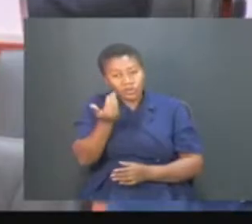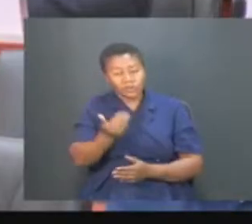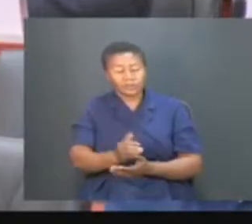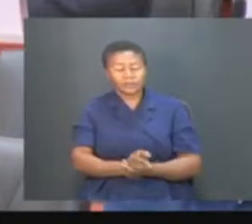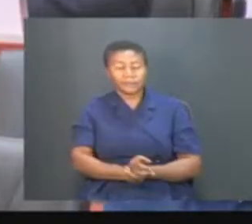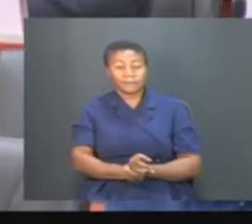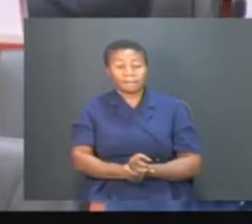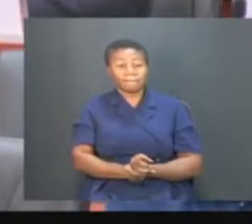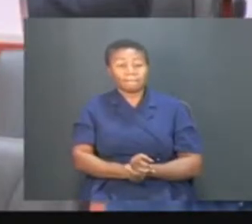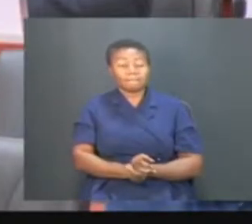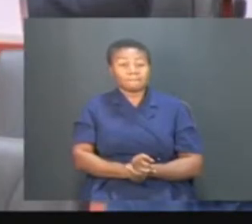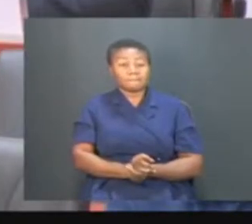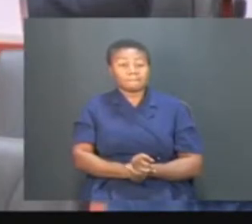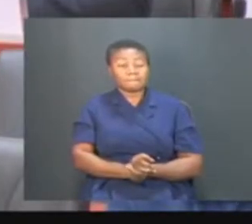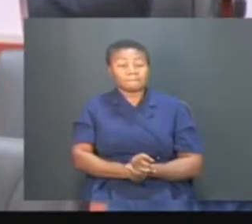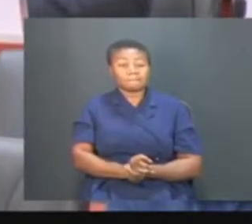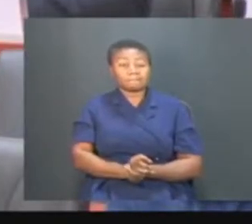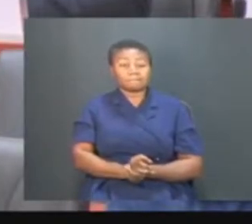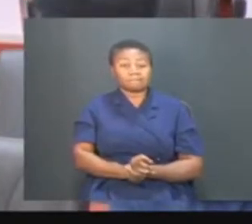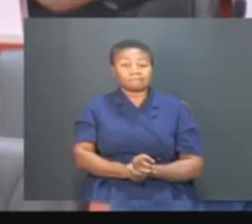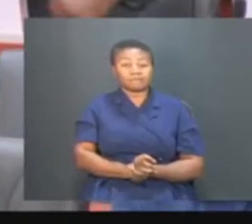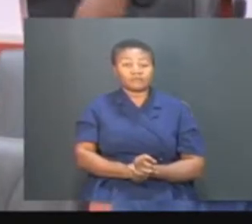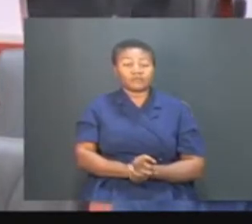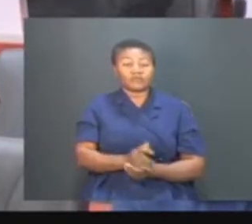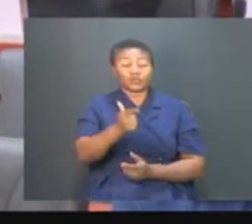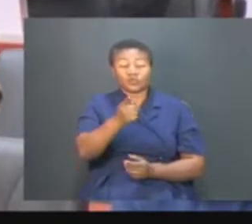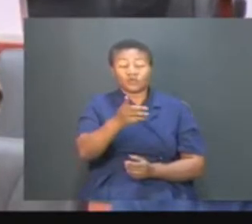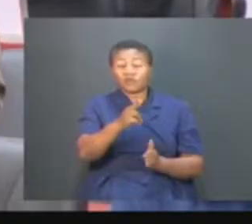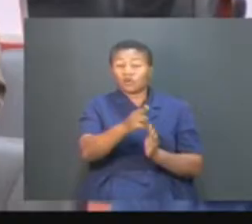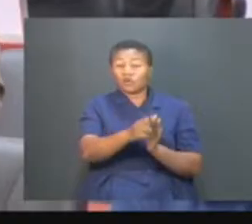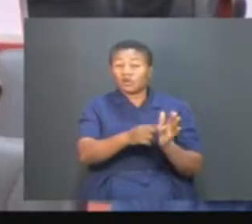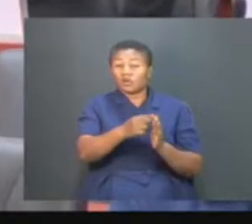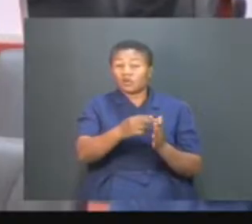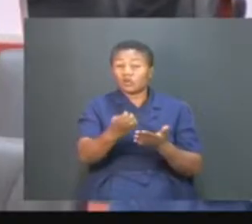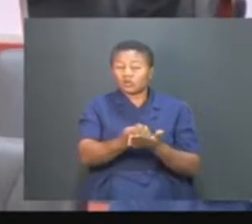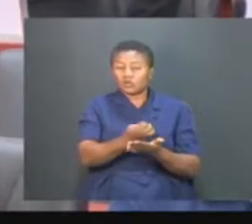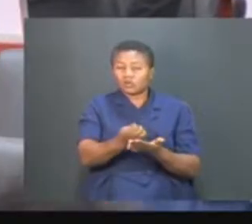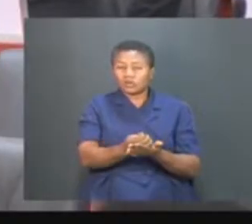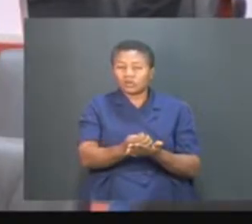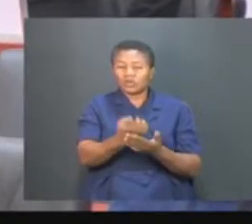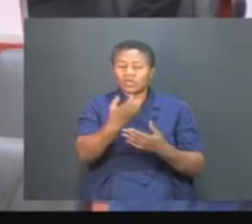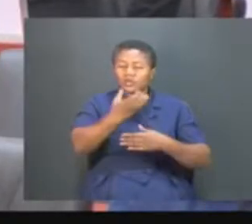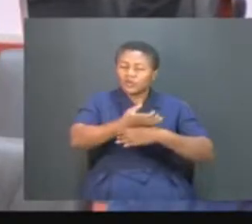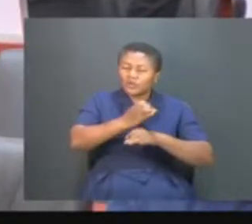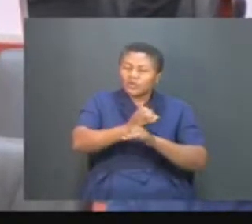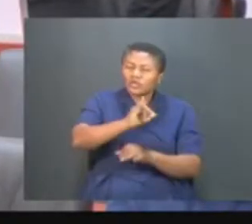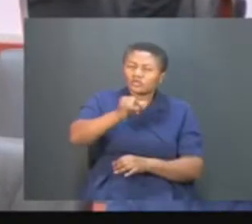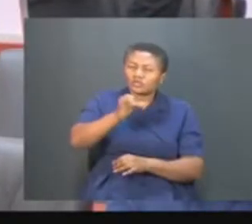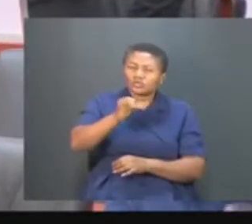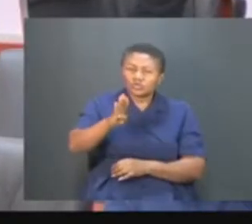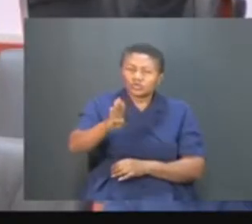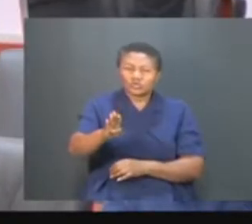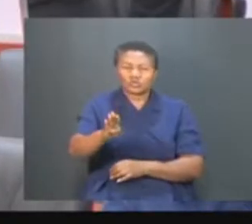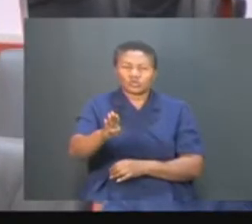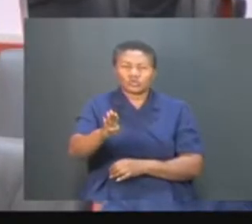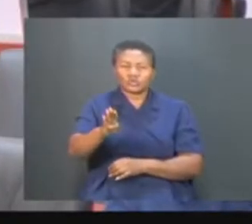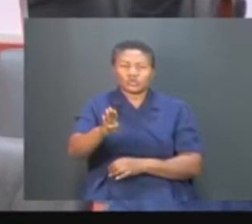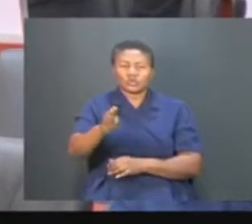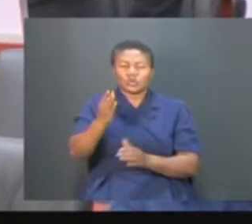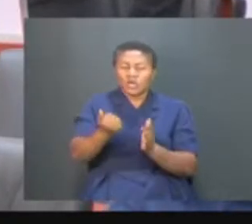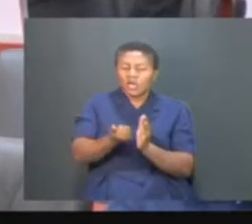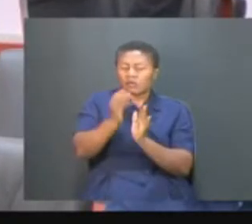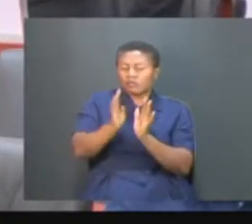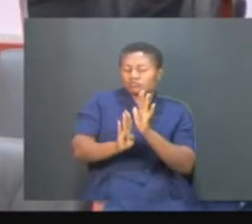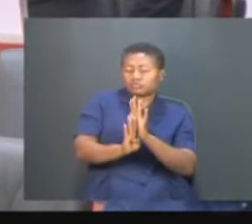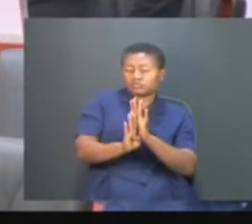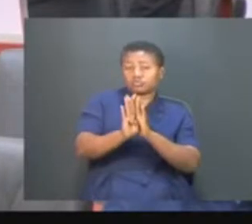Mr. Speaker, the 24-hour economy will actually create jobs. It will spur growth in our country. I agree